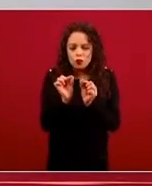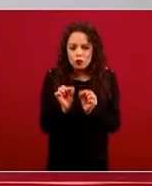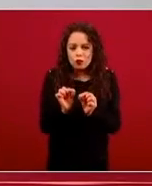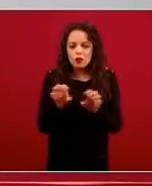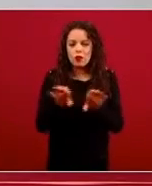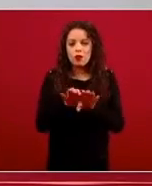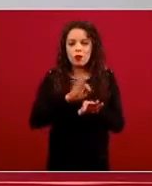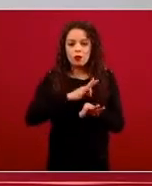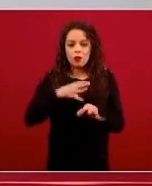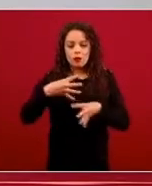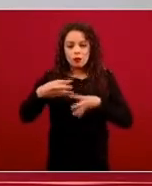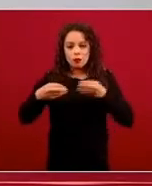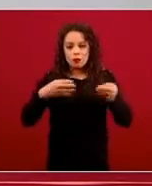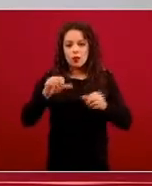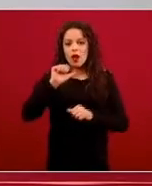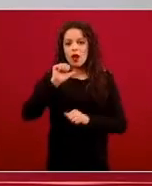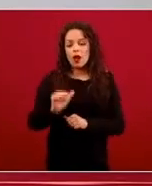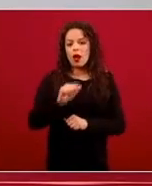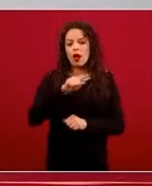We also have